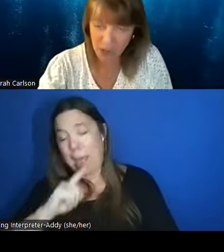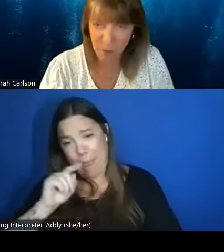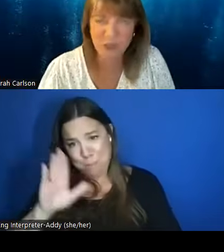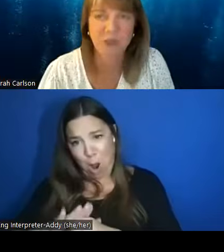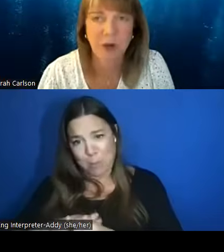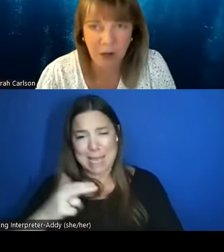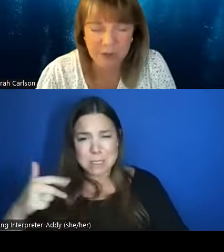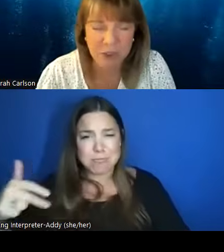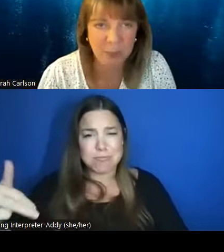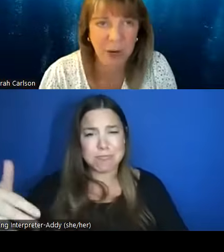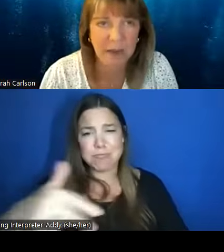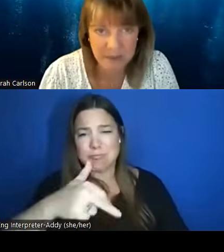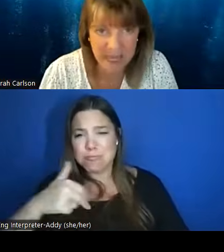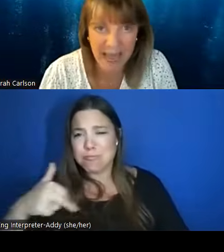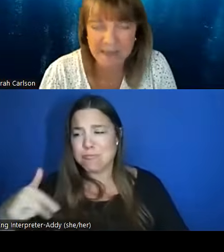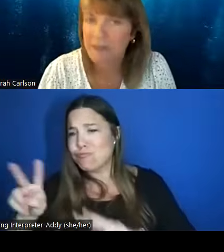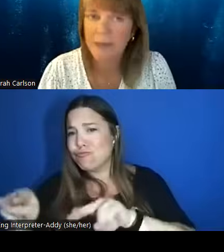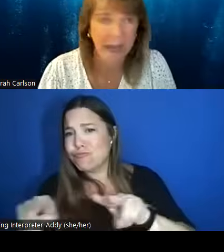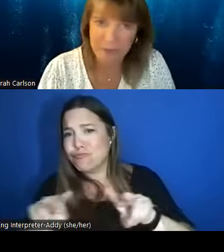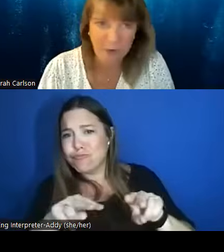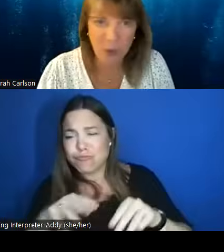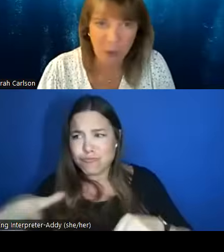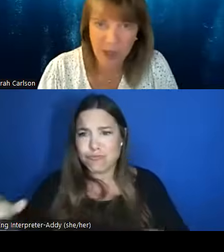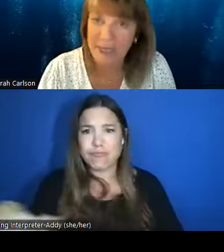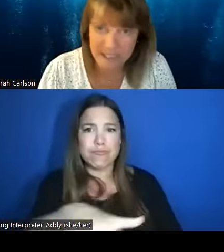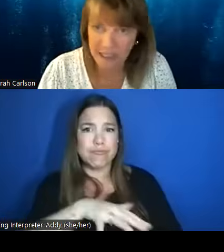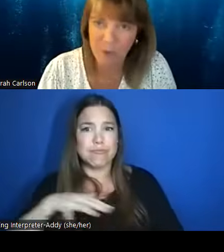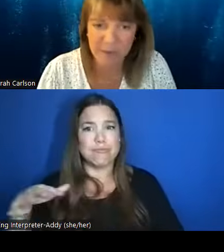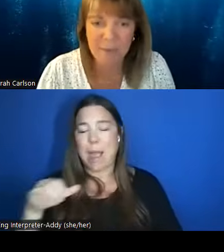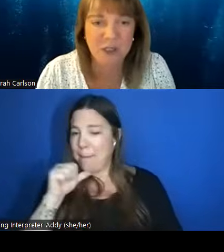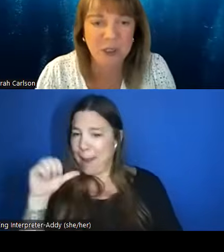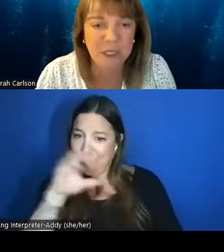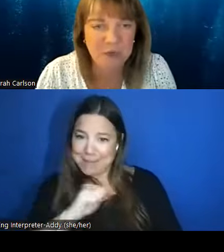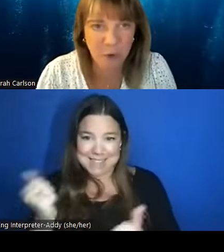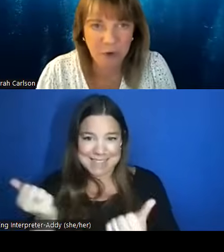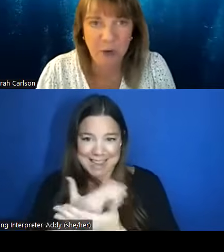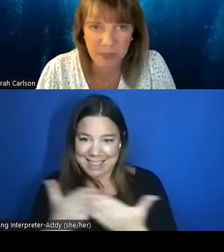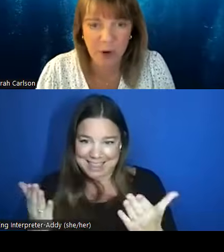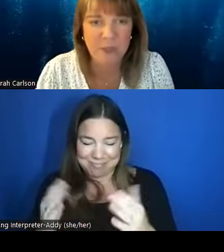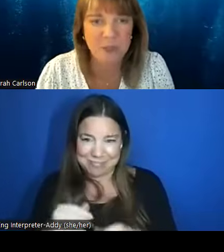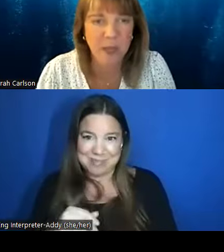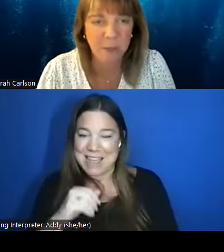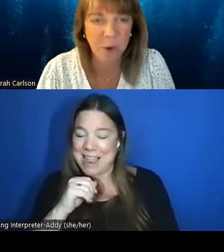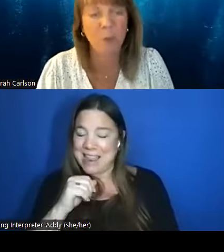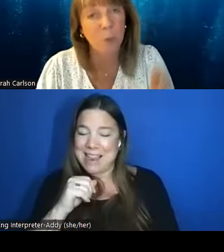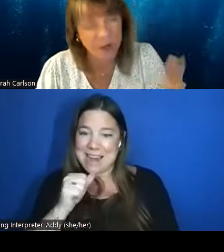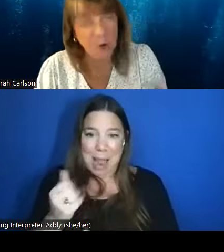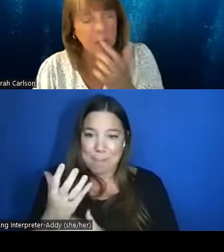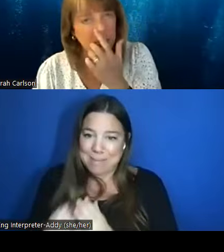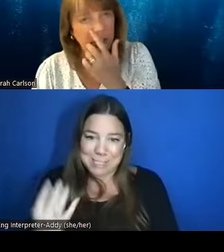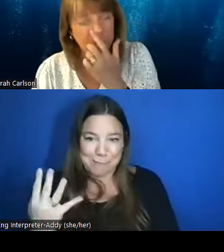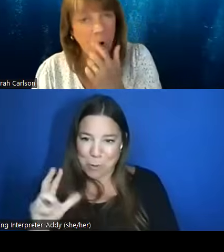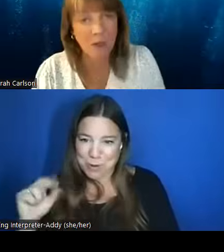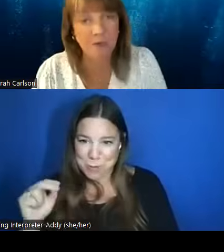ledge on which our shipwreck sat. And we're not missing, we didn't manage to miss 4 drums. I promise we got them all, but we